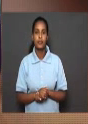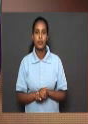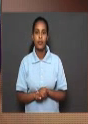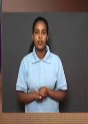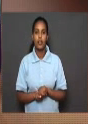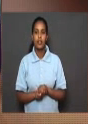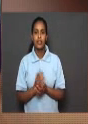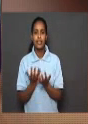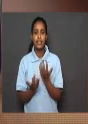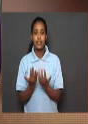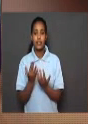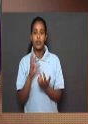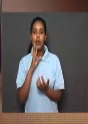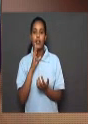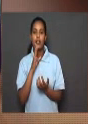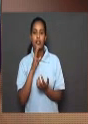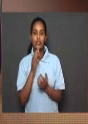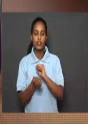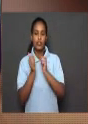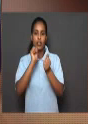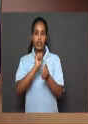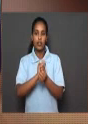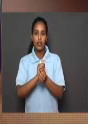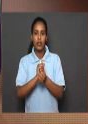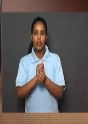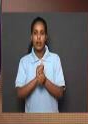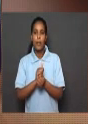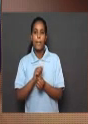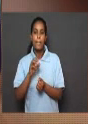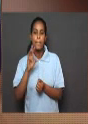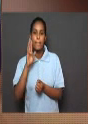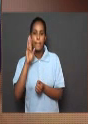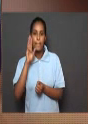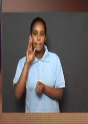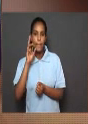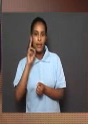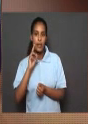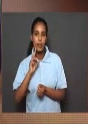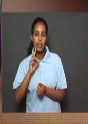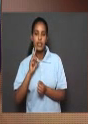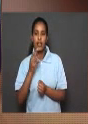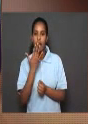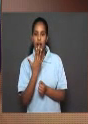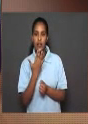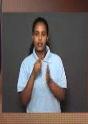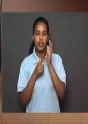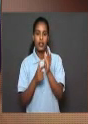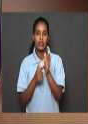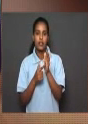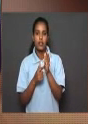The distilled water changes to a purple color, which indicates that it